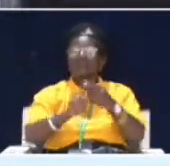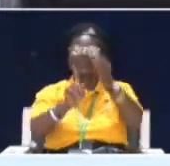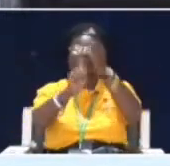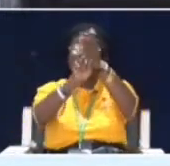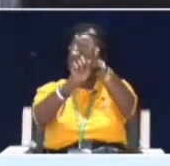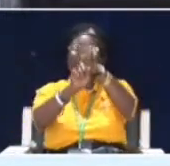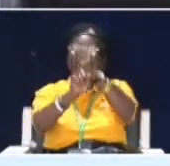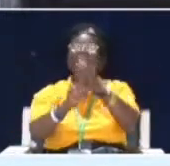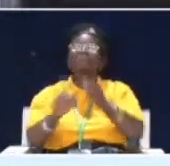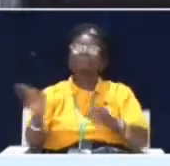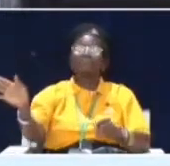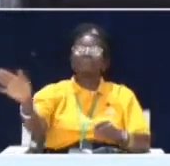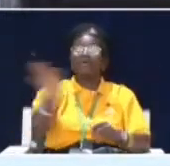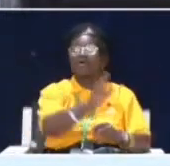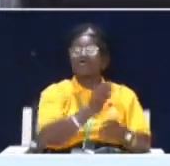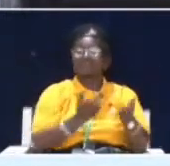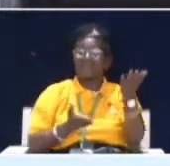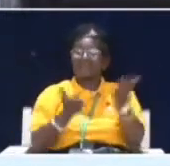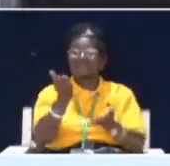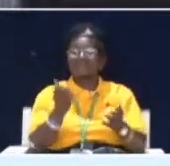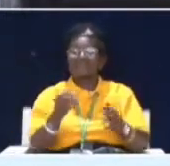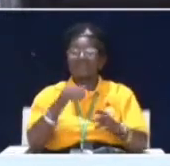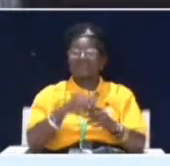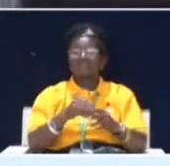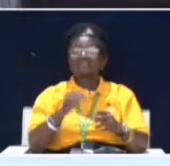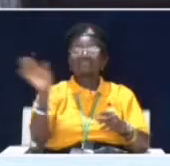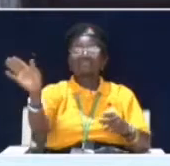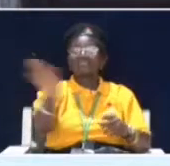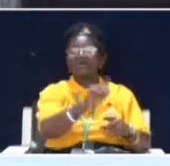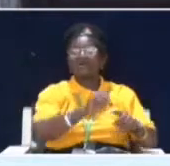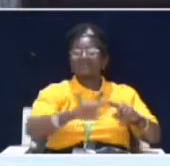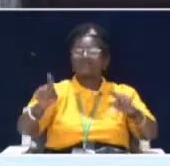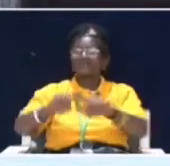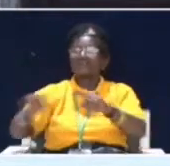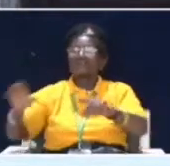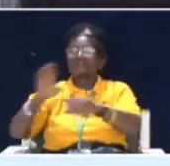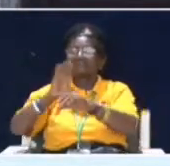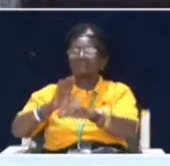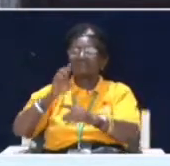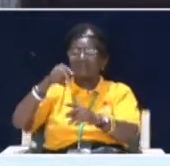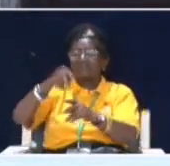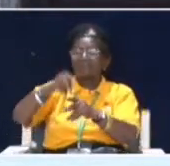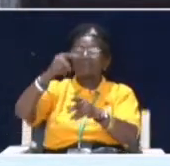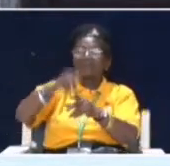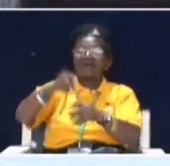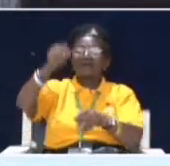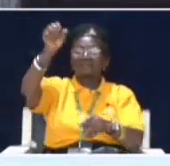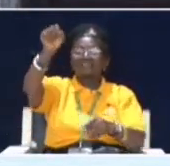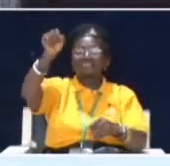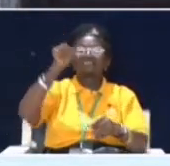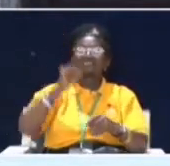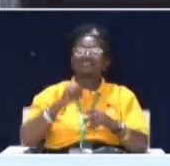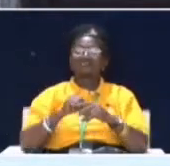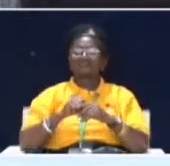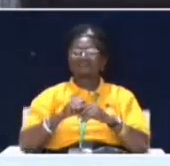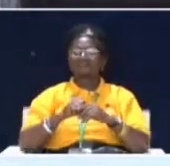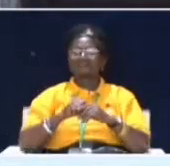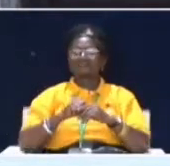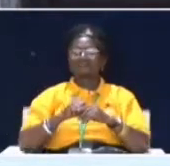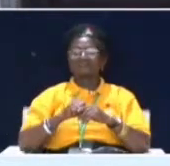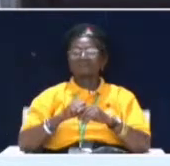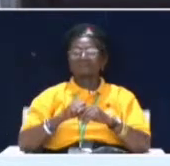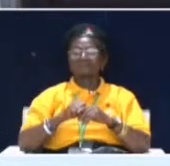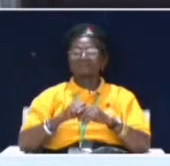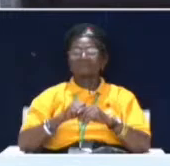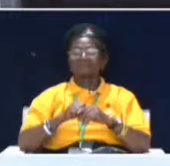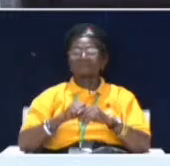various churches. Ṣùgbọ́n bí a ṣe máa ń ṣe, ẹ ní àǹfààní láti ṣe ìsìn titi yín náà nínú ìjọ yín kọ̀ọ̀kan.